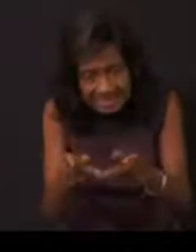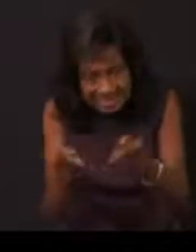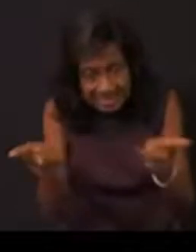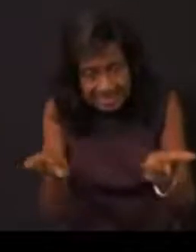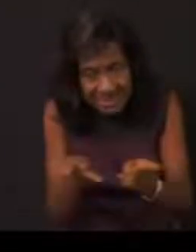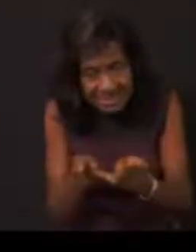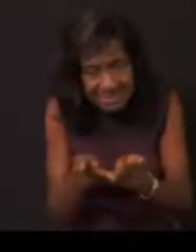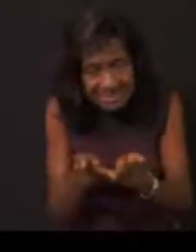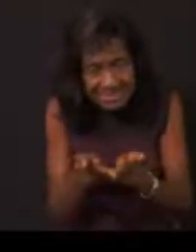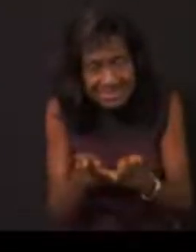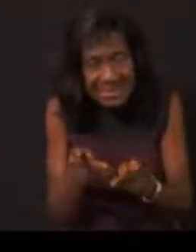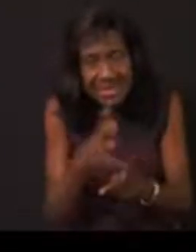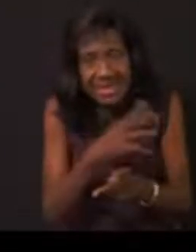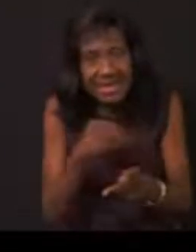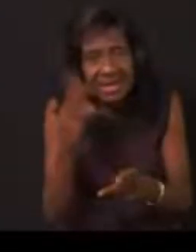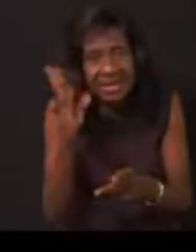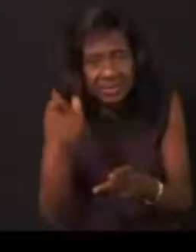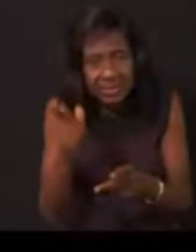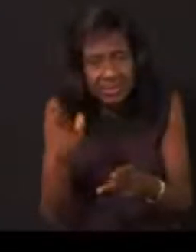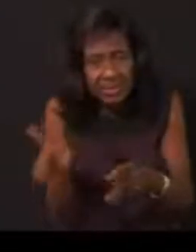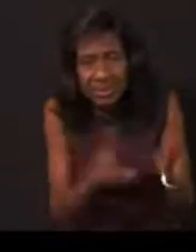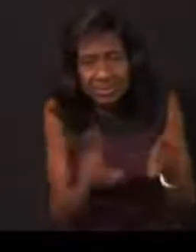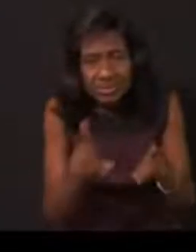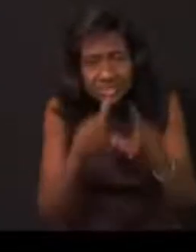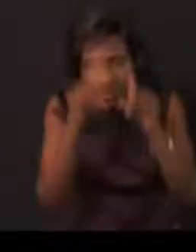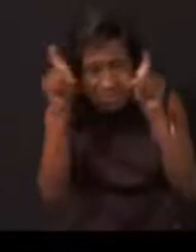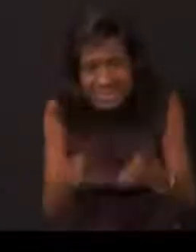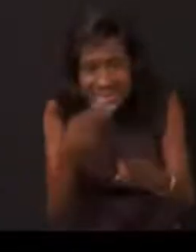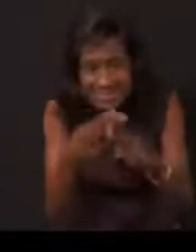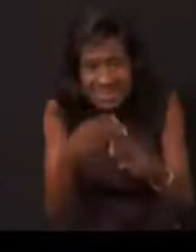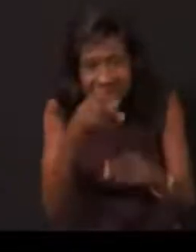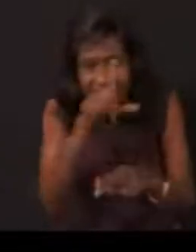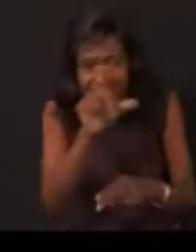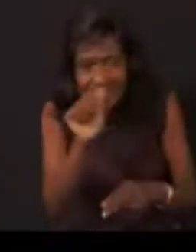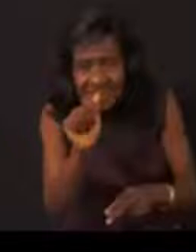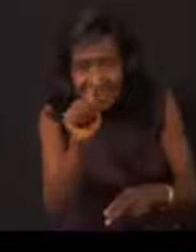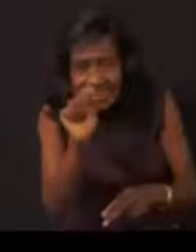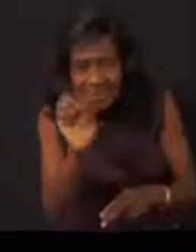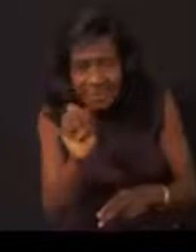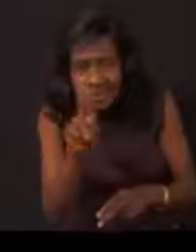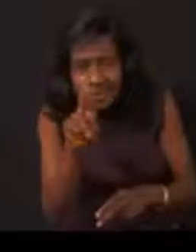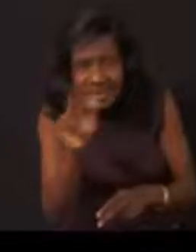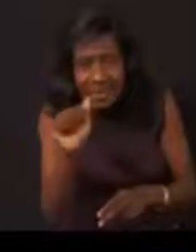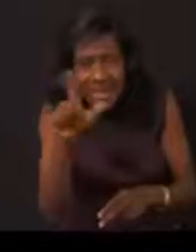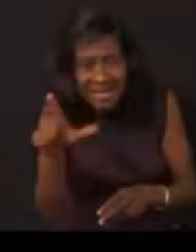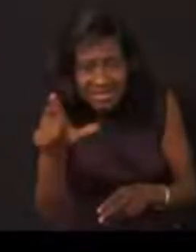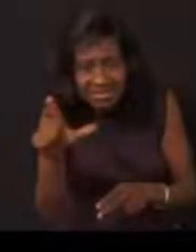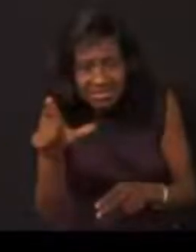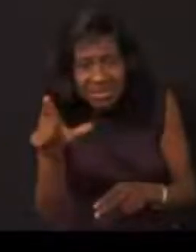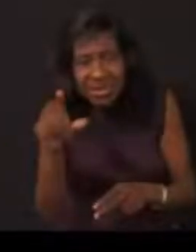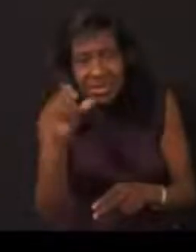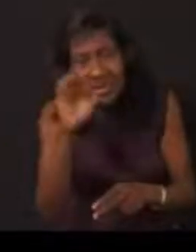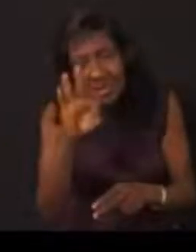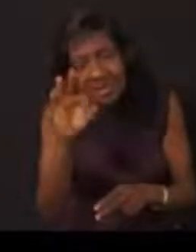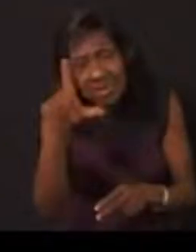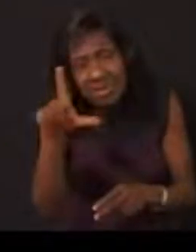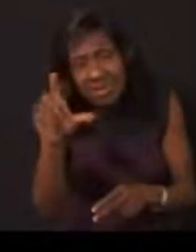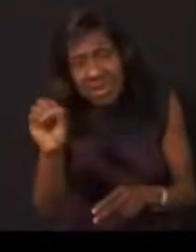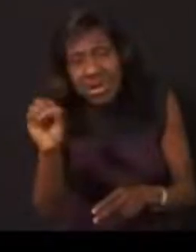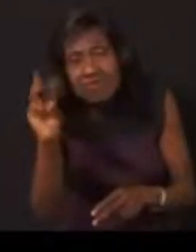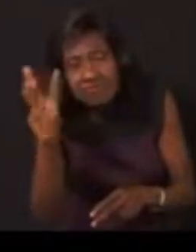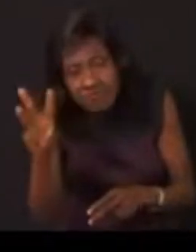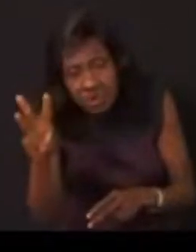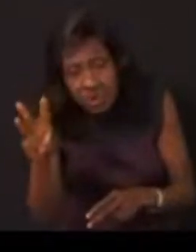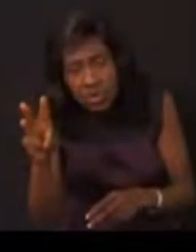be conducted. They'll just as we've had the demonstration here today, there will be a demonstration as to how